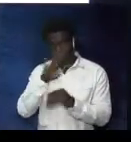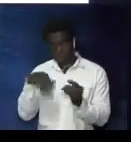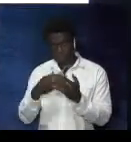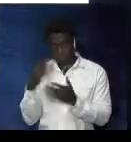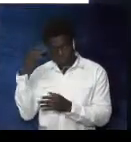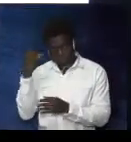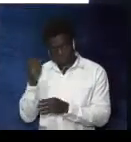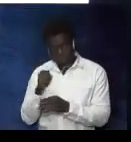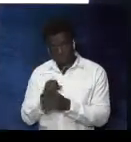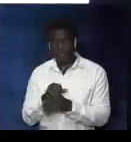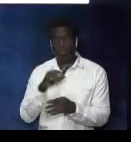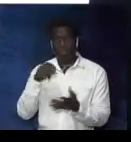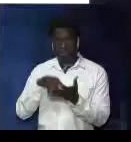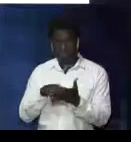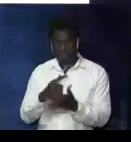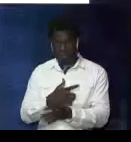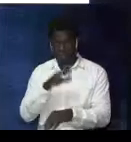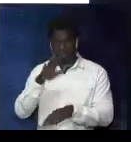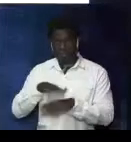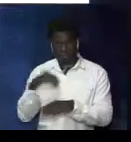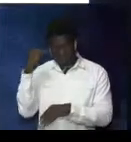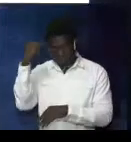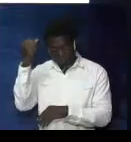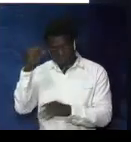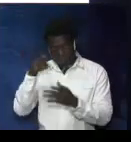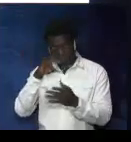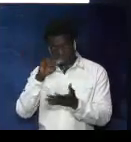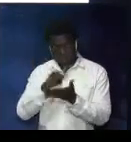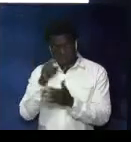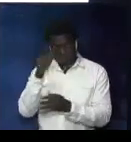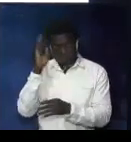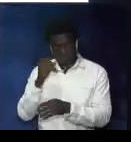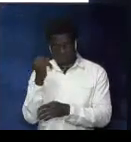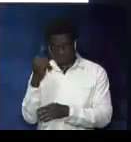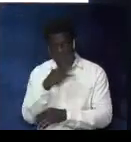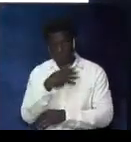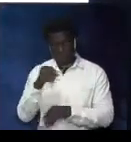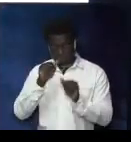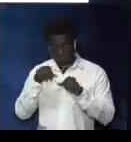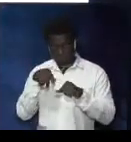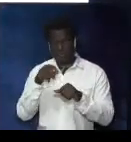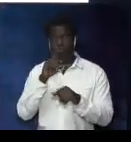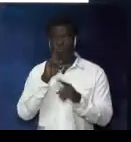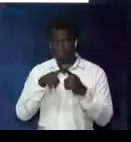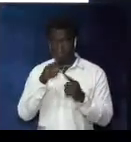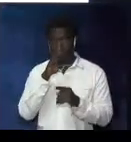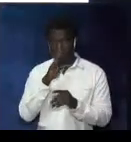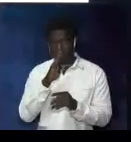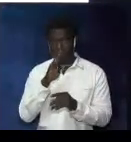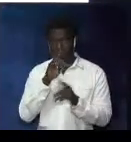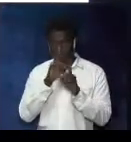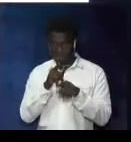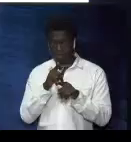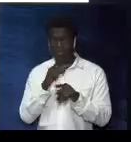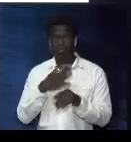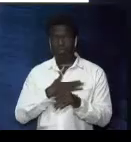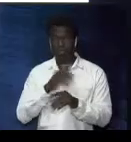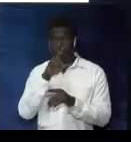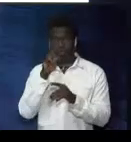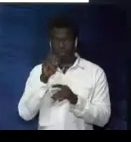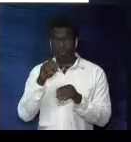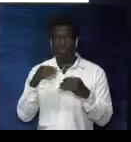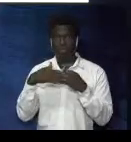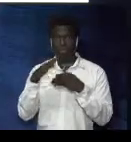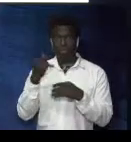this lesson on idioms so that you will understand and you'll be able to answer my questions after the